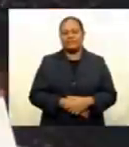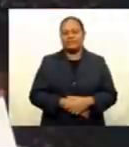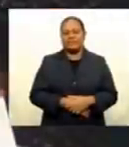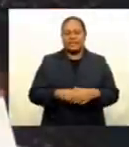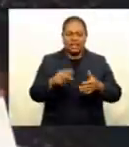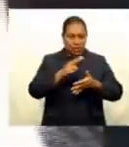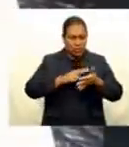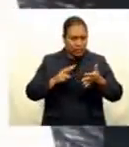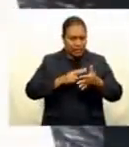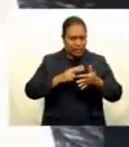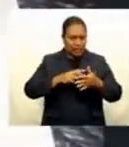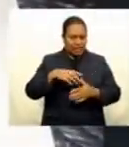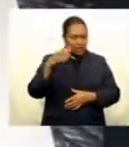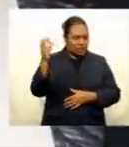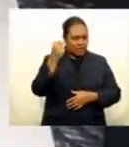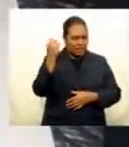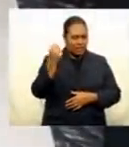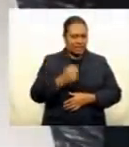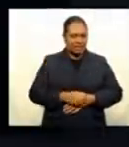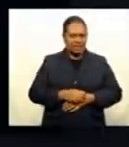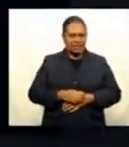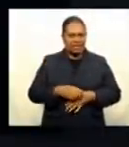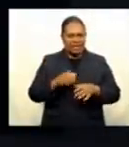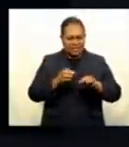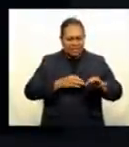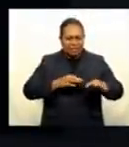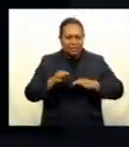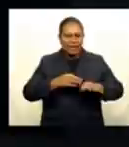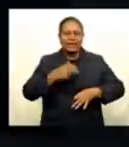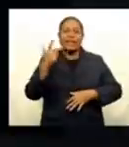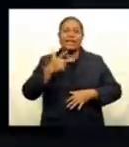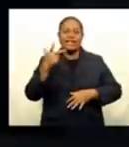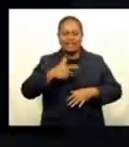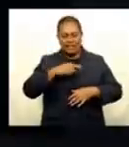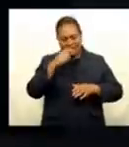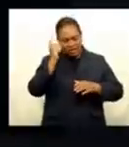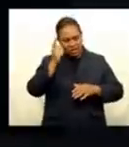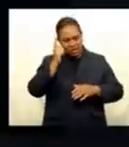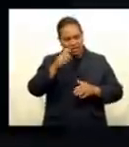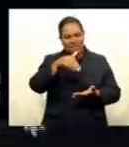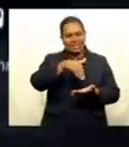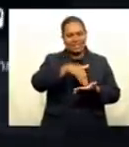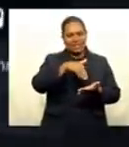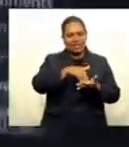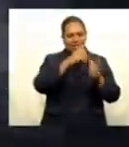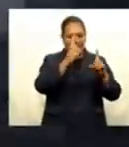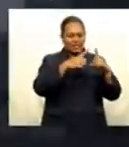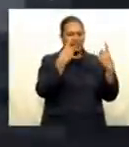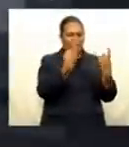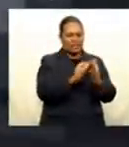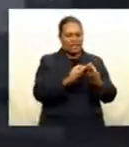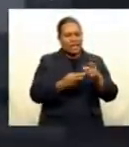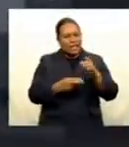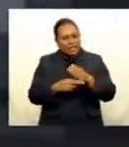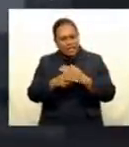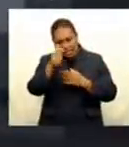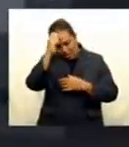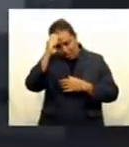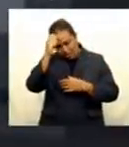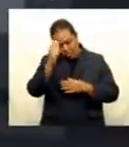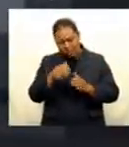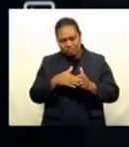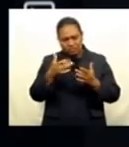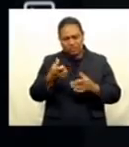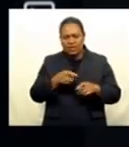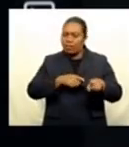Read to Succeed. It's an initiative by 18 teachers in the Central Division and from Tavua, which has caught the